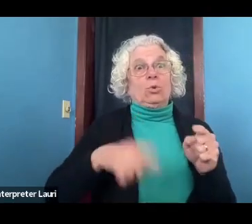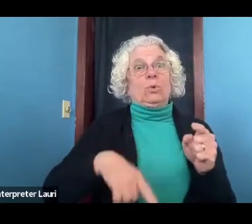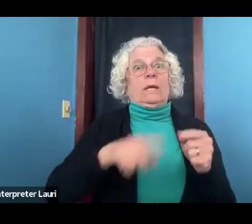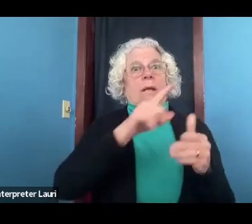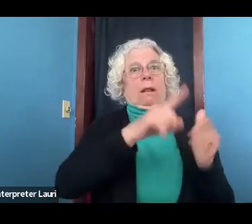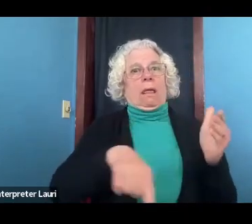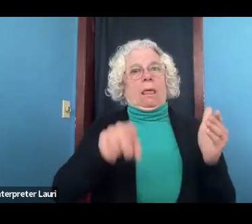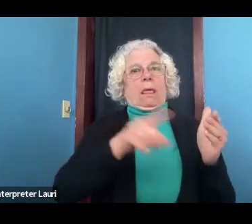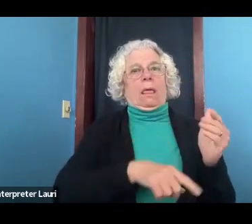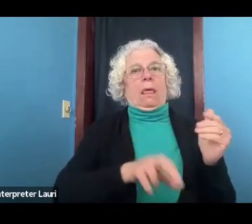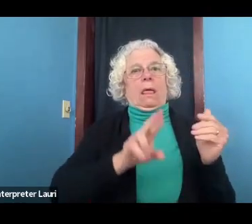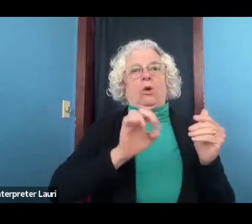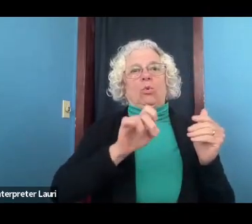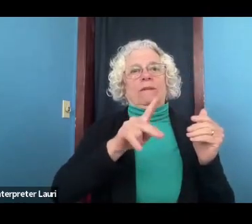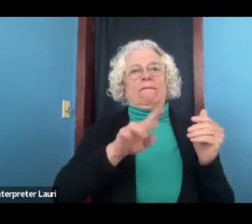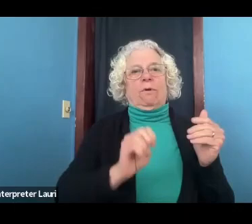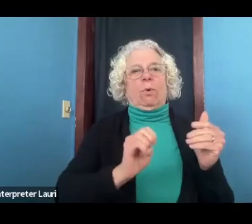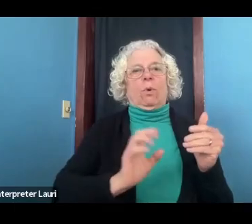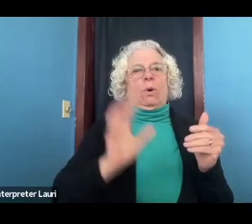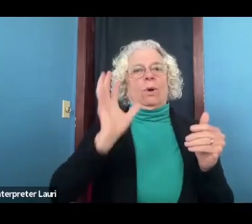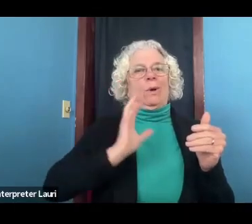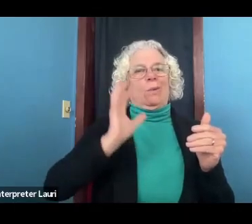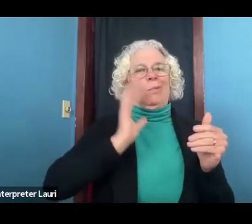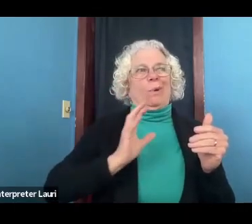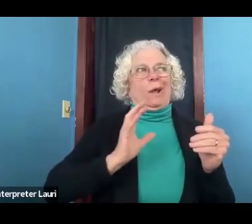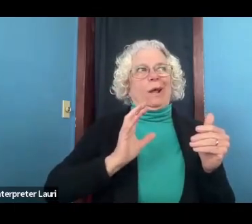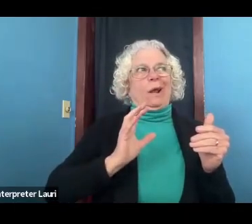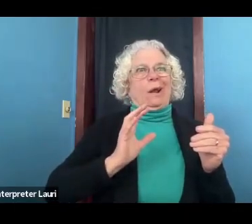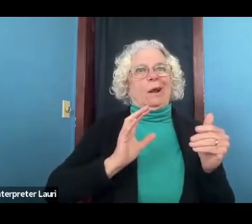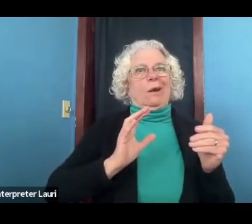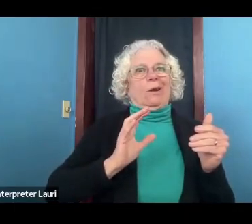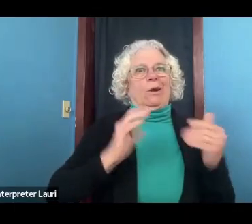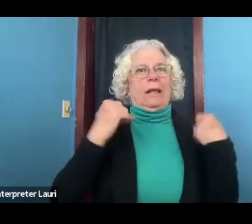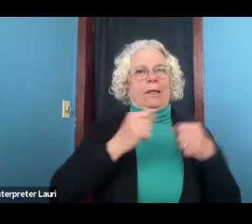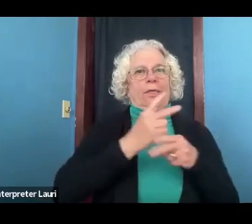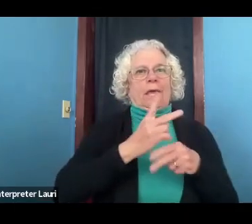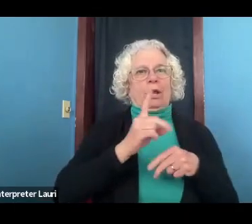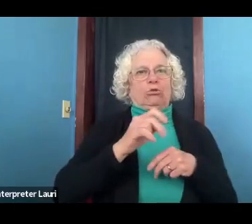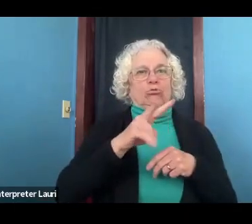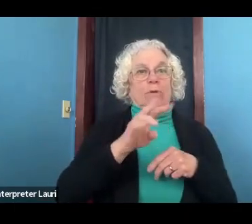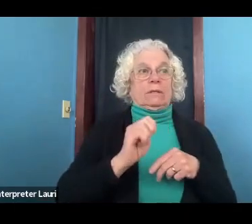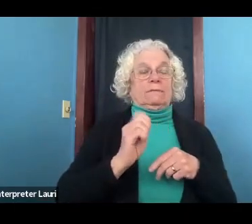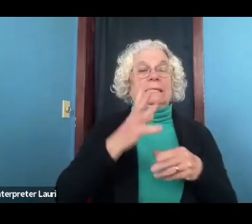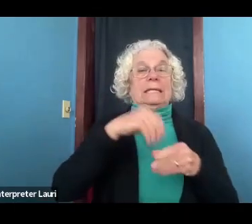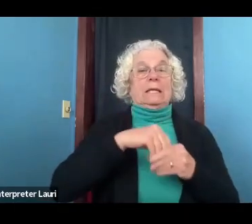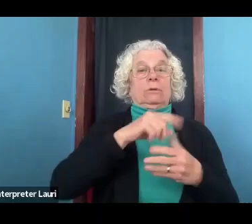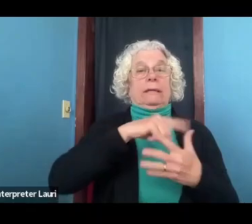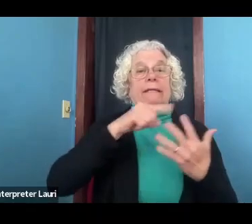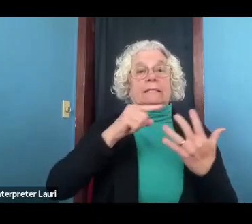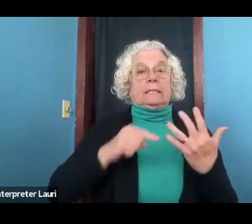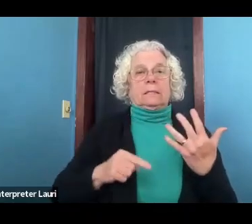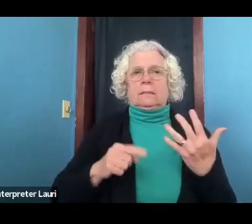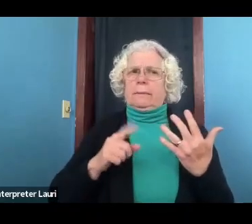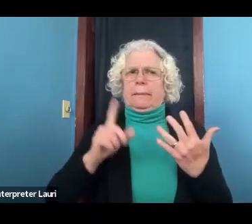all healthcare directives, including the one that I did on such and such a date. But you don't need to have that date on there. You can just say